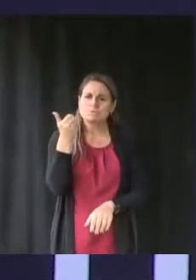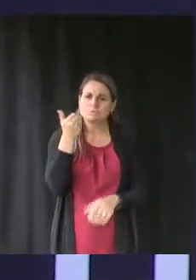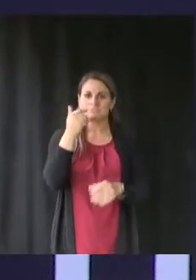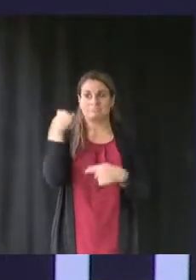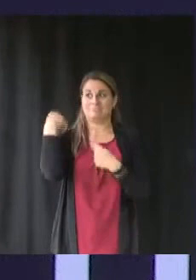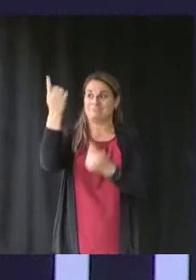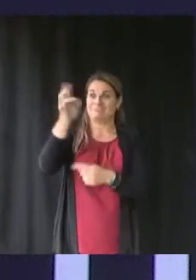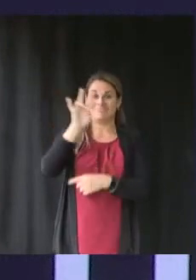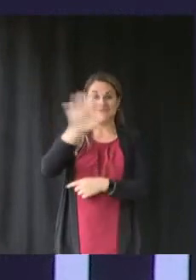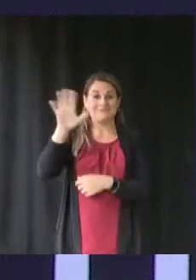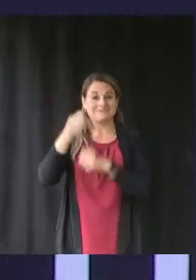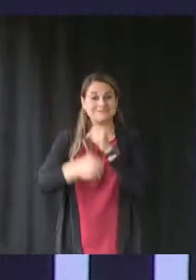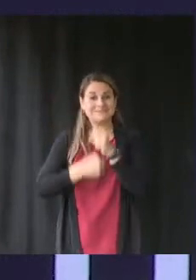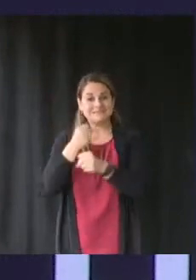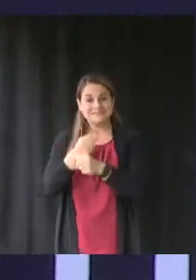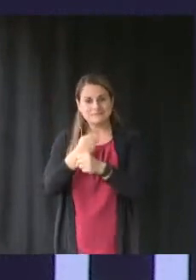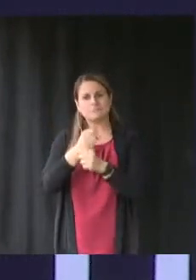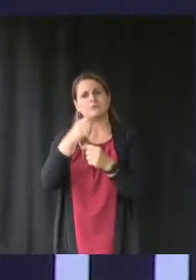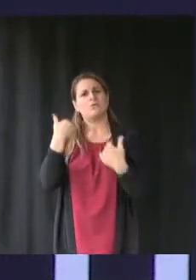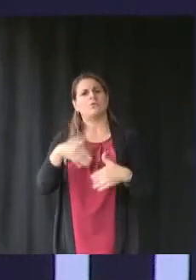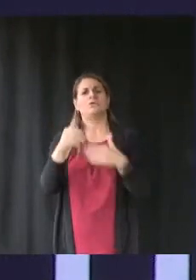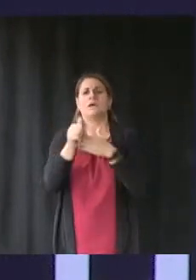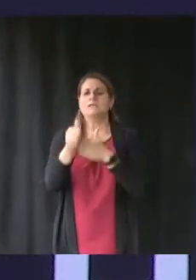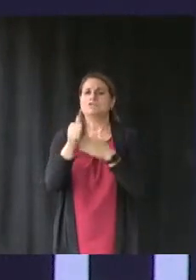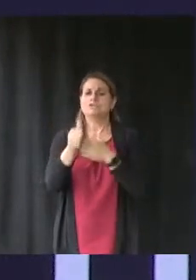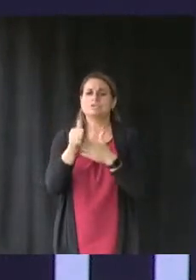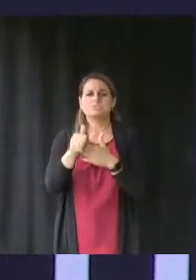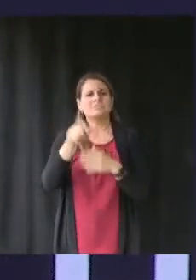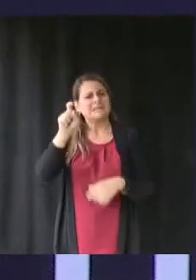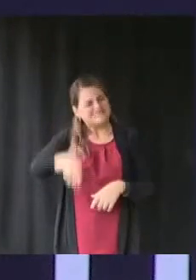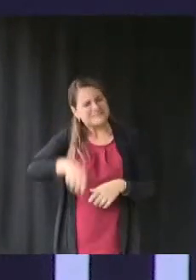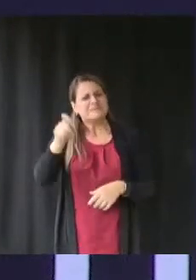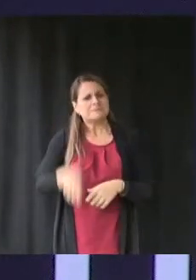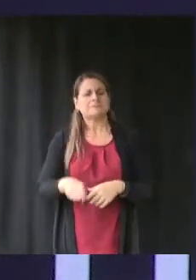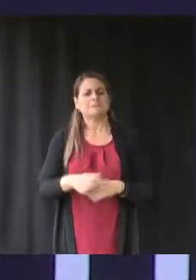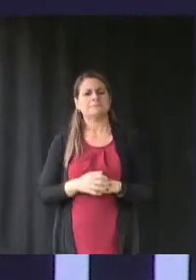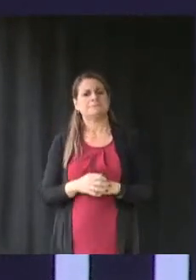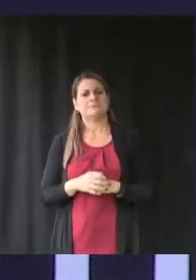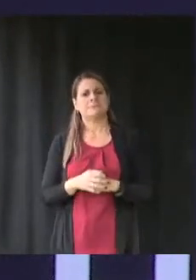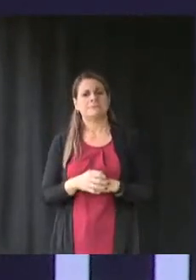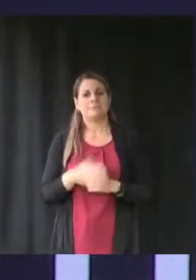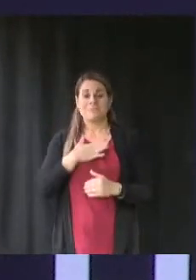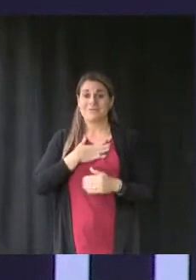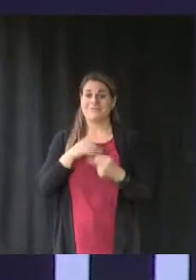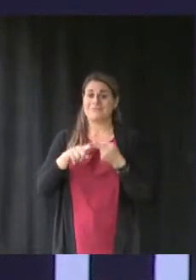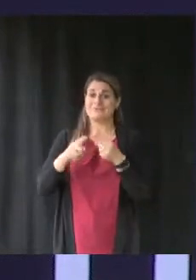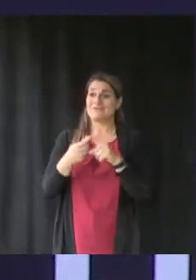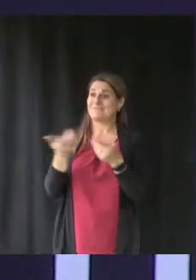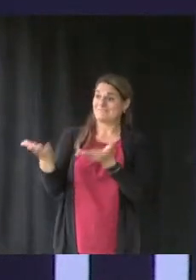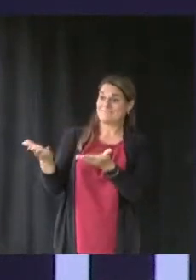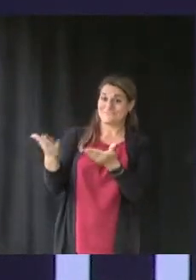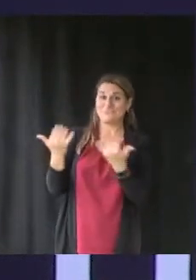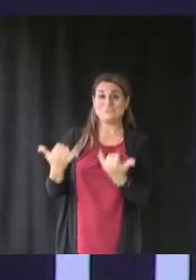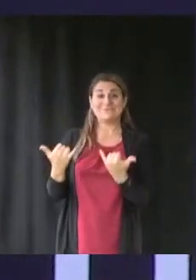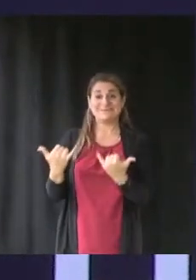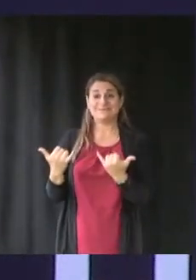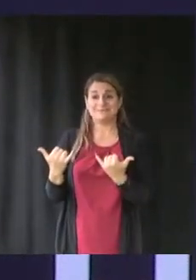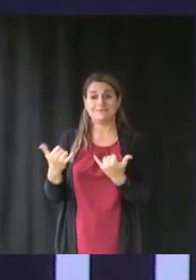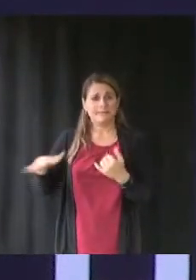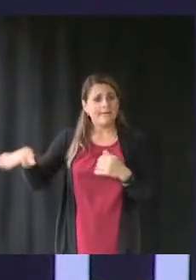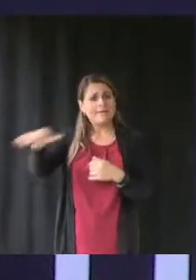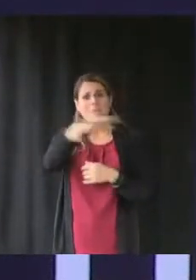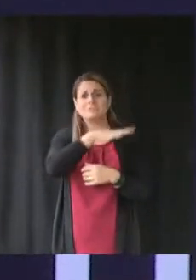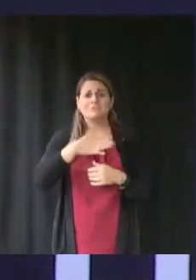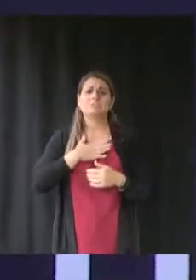exactly the leadership that our country so desperately needs. My friends gathered here today on this campus, would you please join